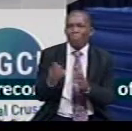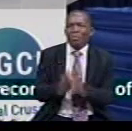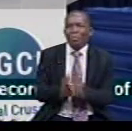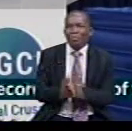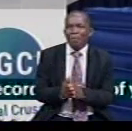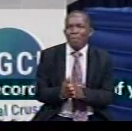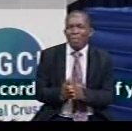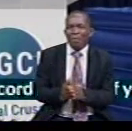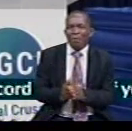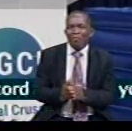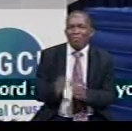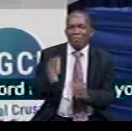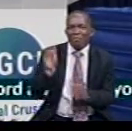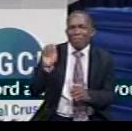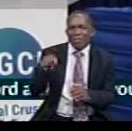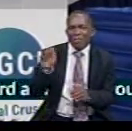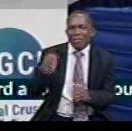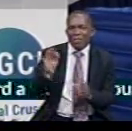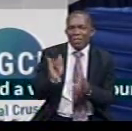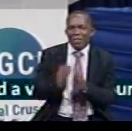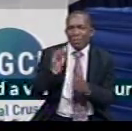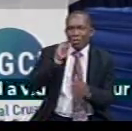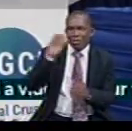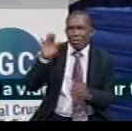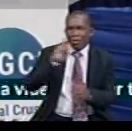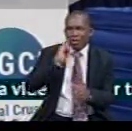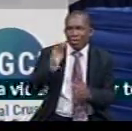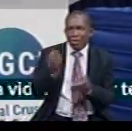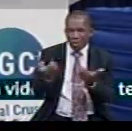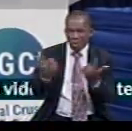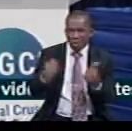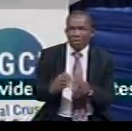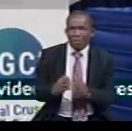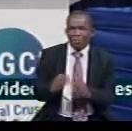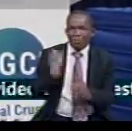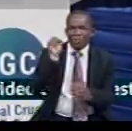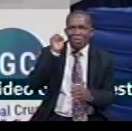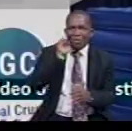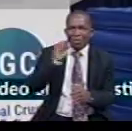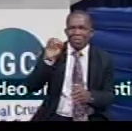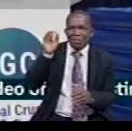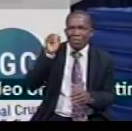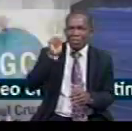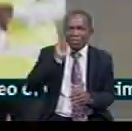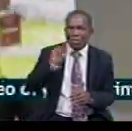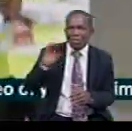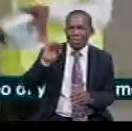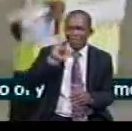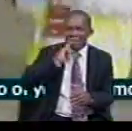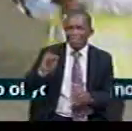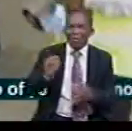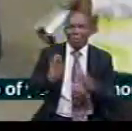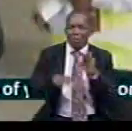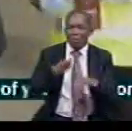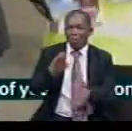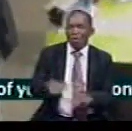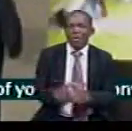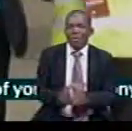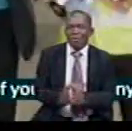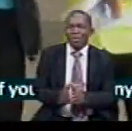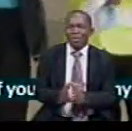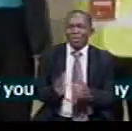Yes, she's coming. She's walking. It has been days. The Lord has done